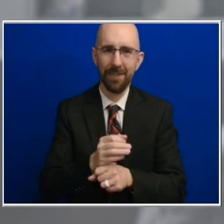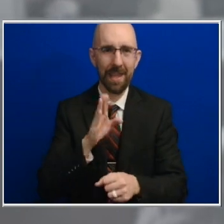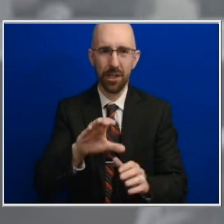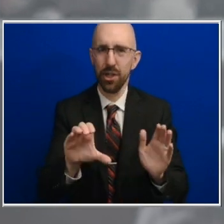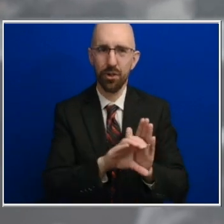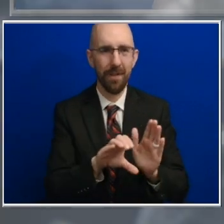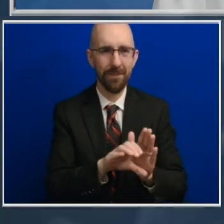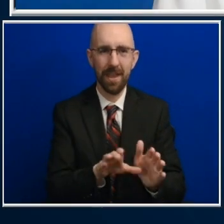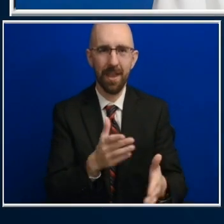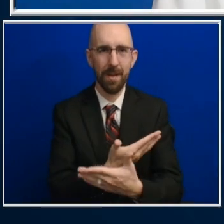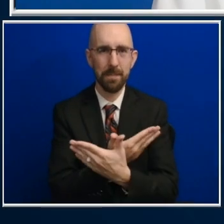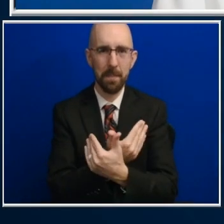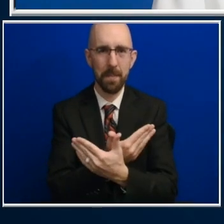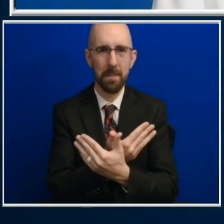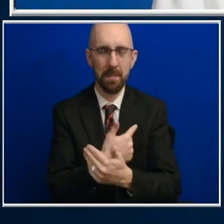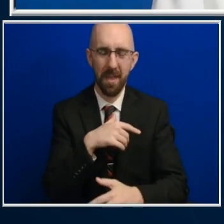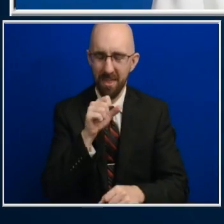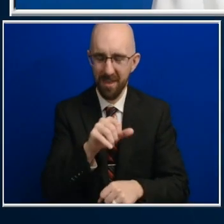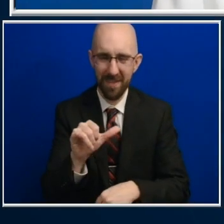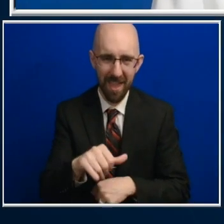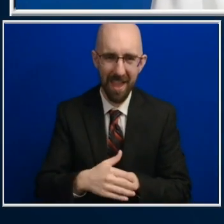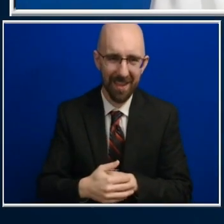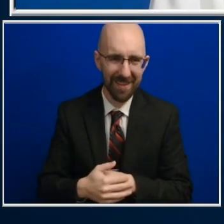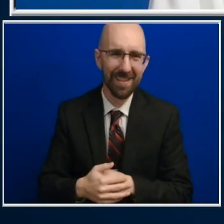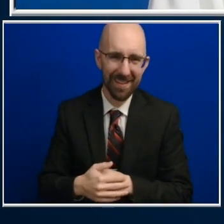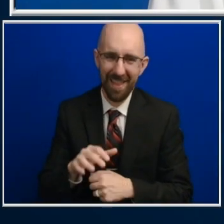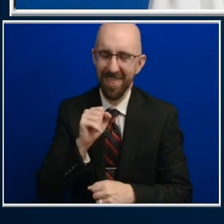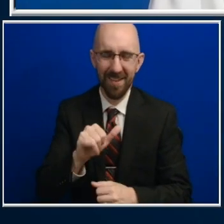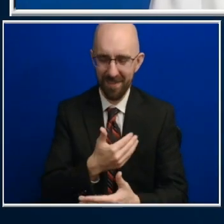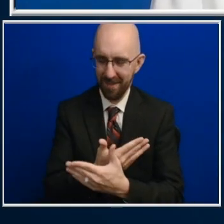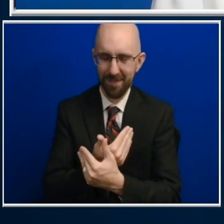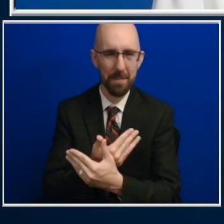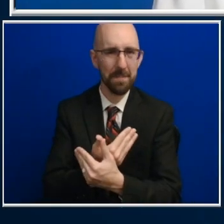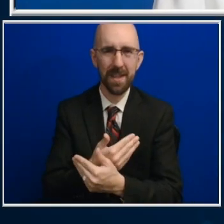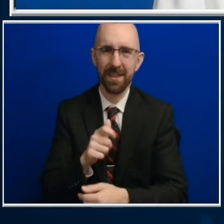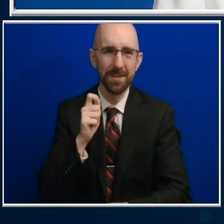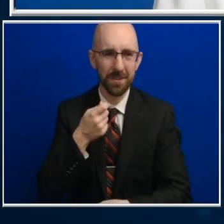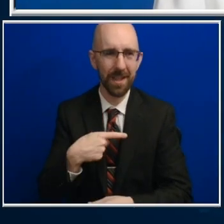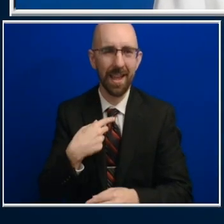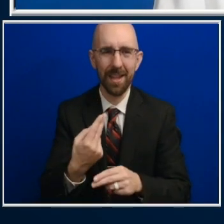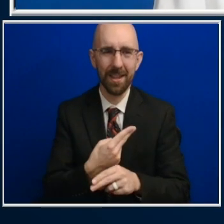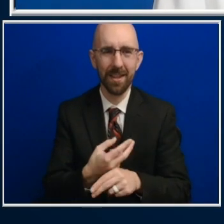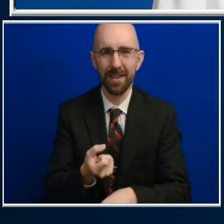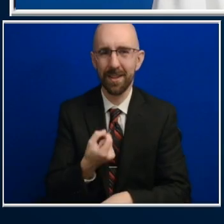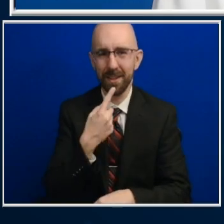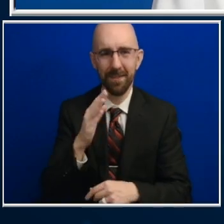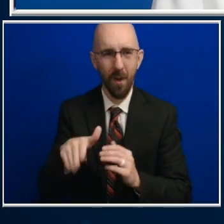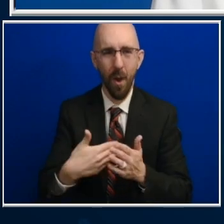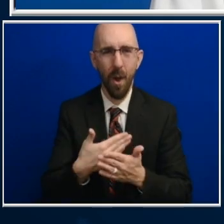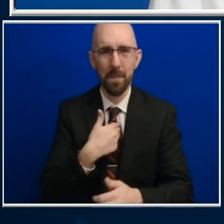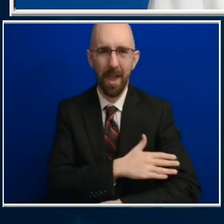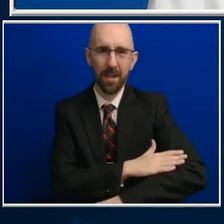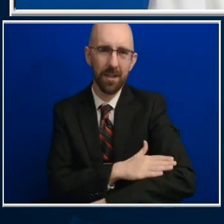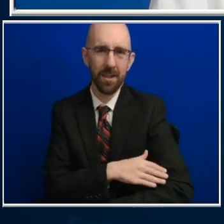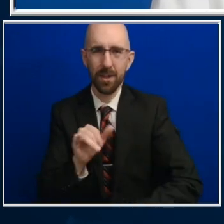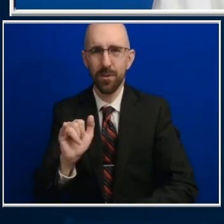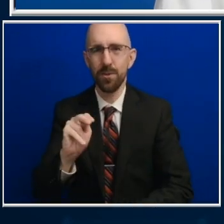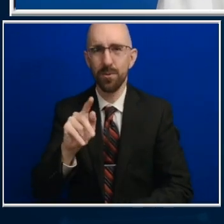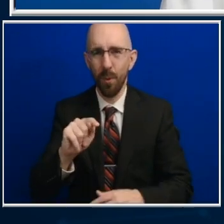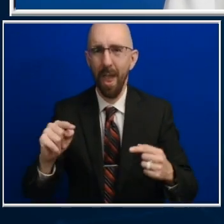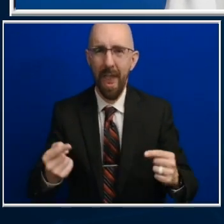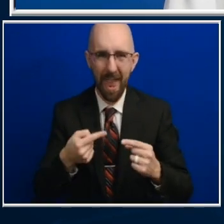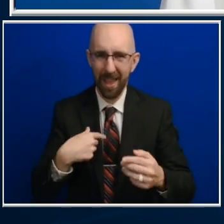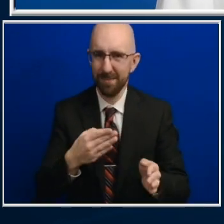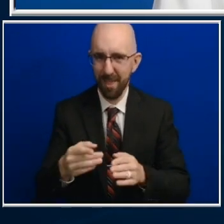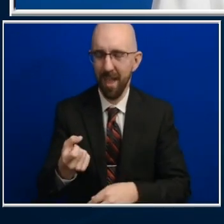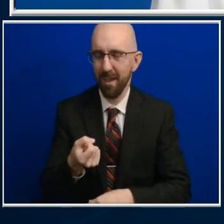I love it. And I love the wings flapping there. That's great. Yeah, I was going to take my ibuprofen for all my joint aches before. Yeah. All right. We